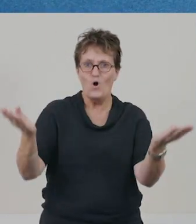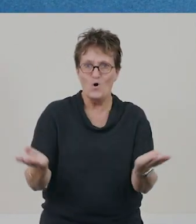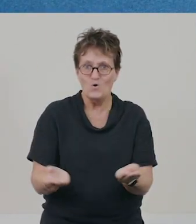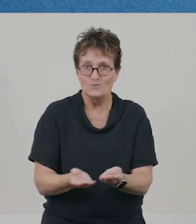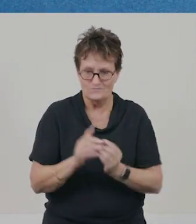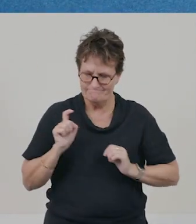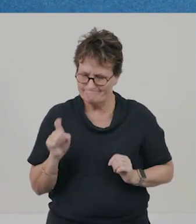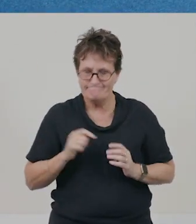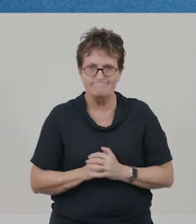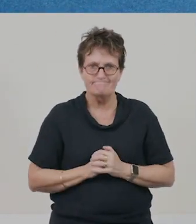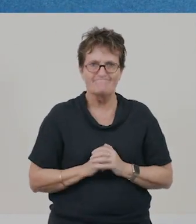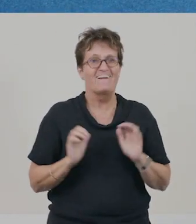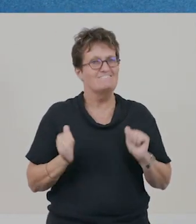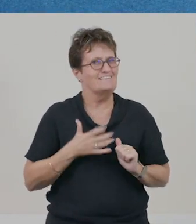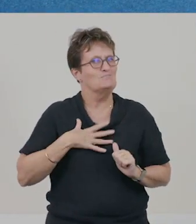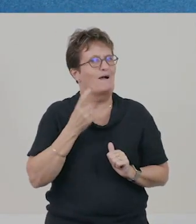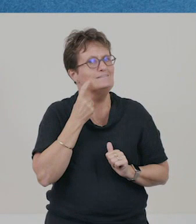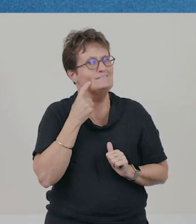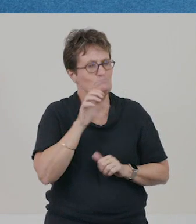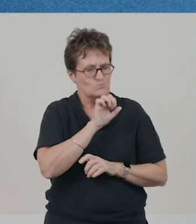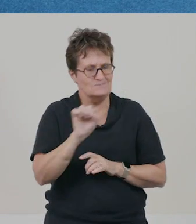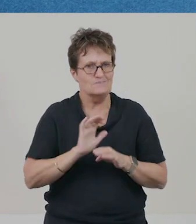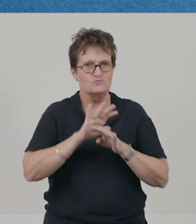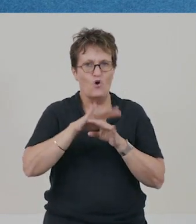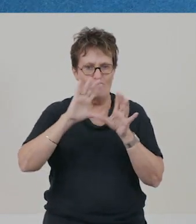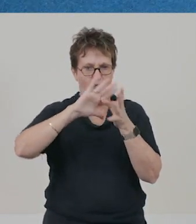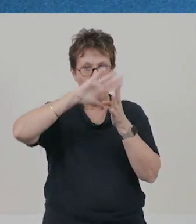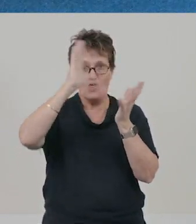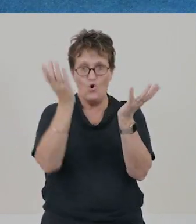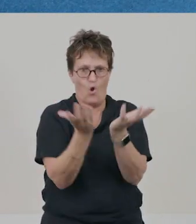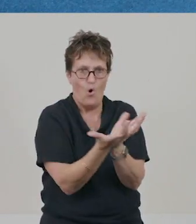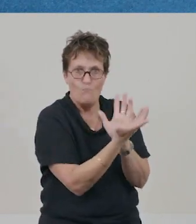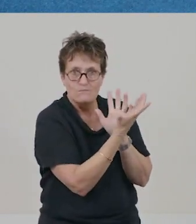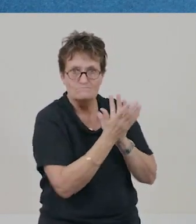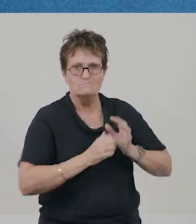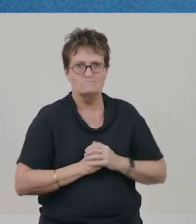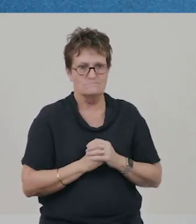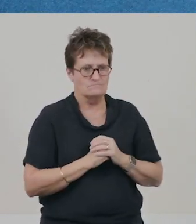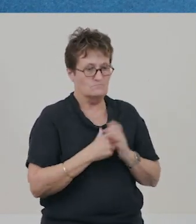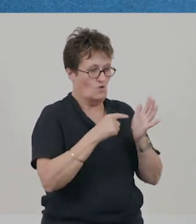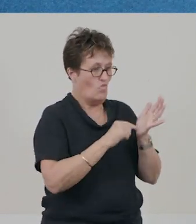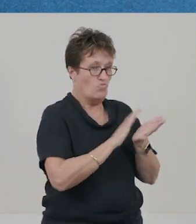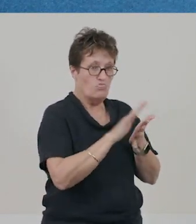There, I've now finished writing my simple sentence about the globe. The globe